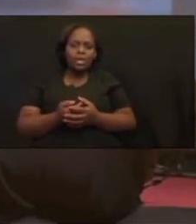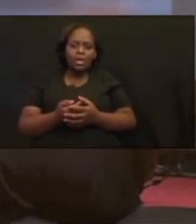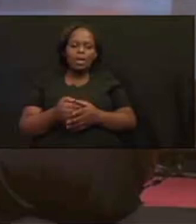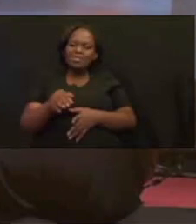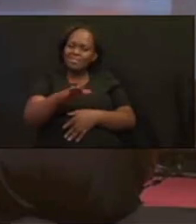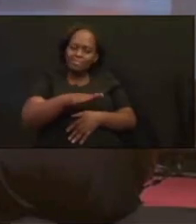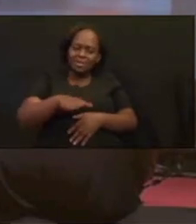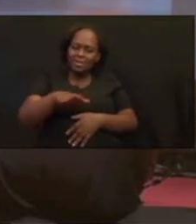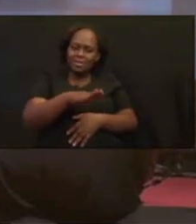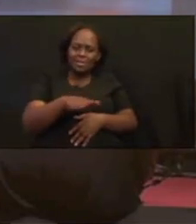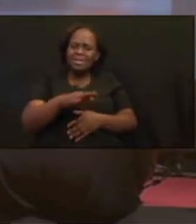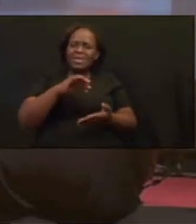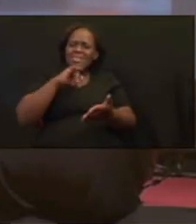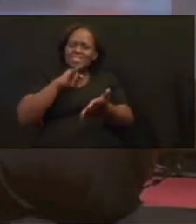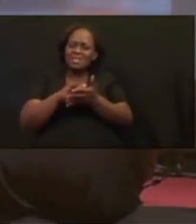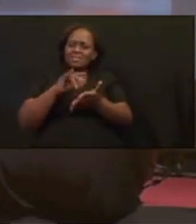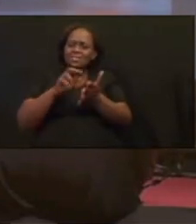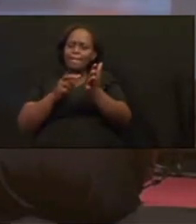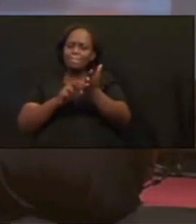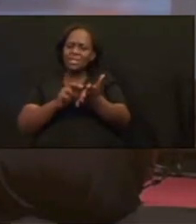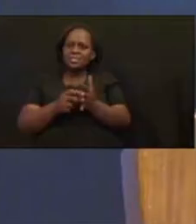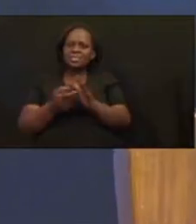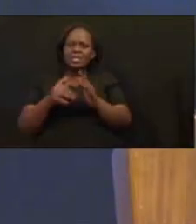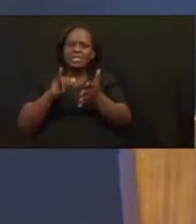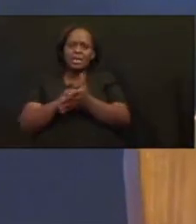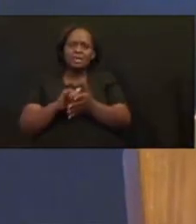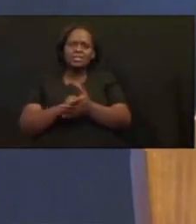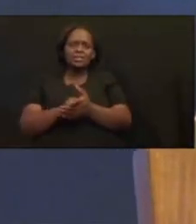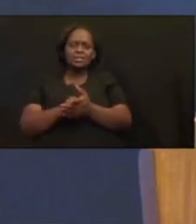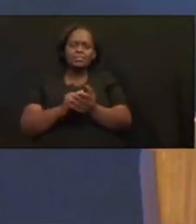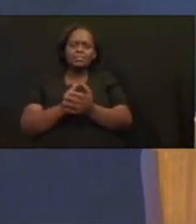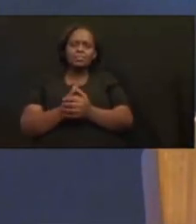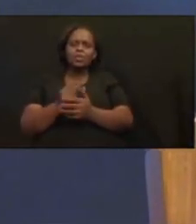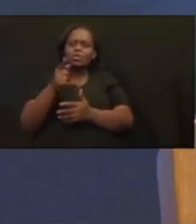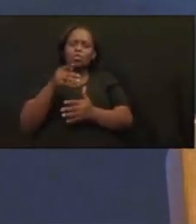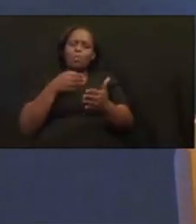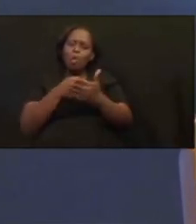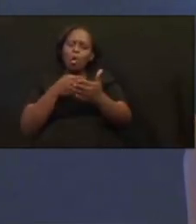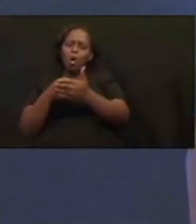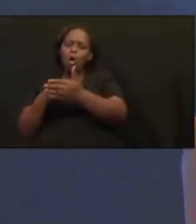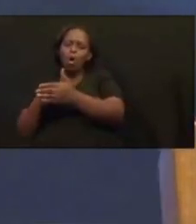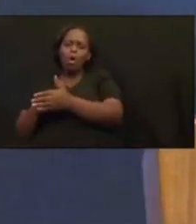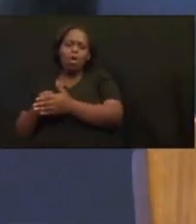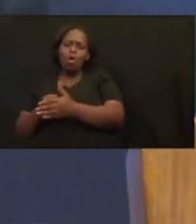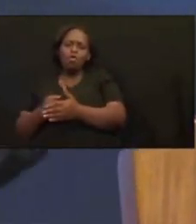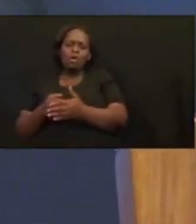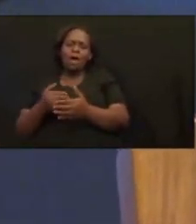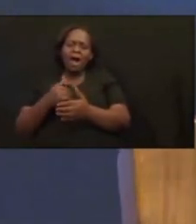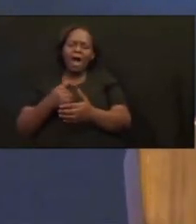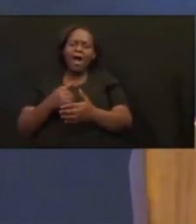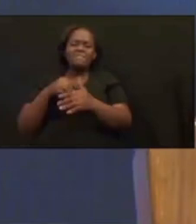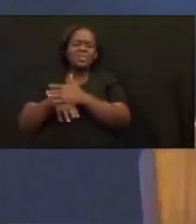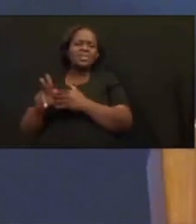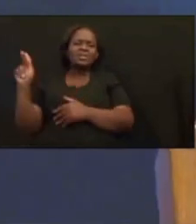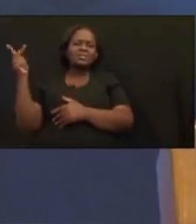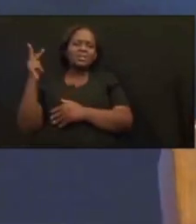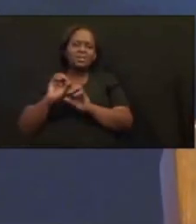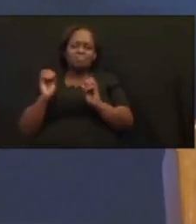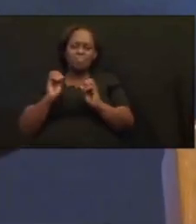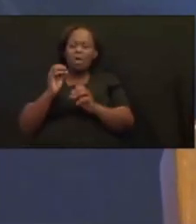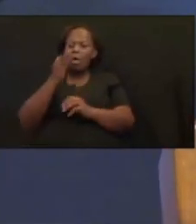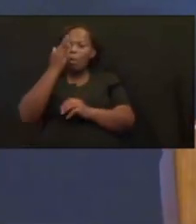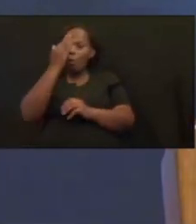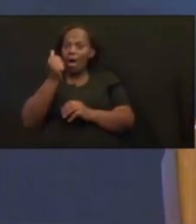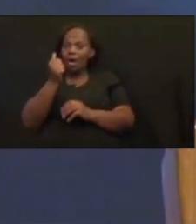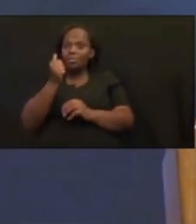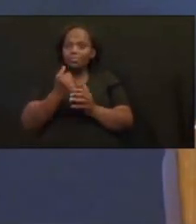not limited by the realities that you find within the physical territory. Because the Bible says, he that cometh from above